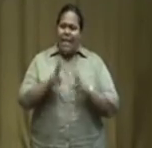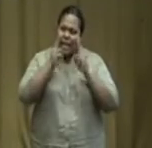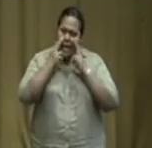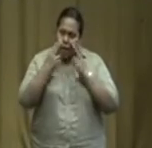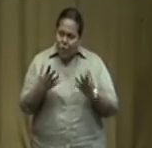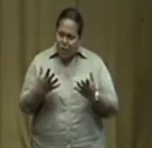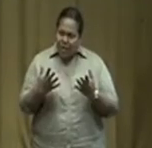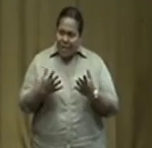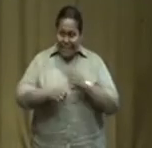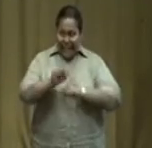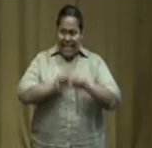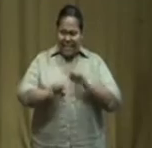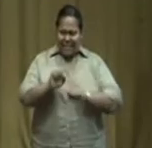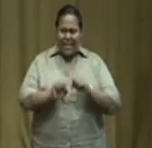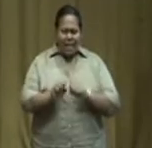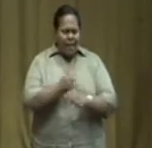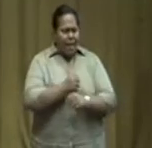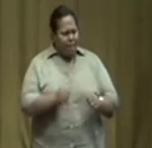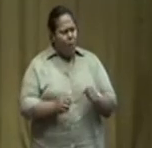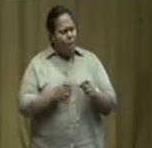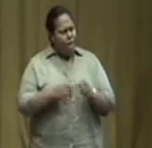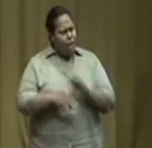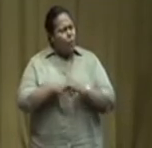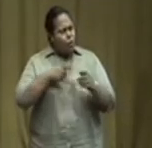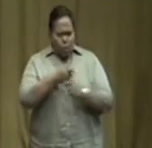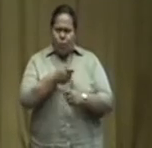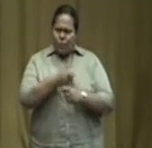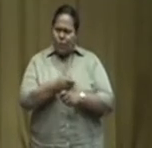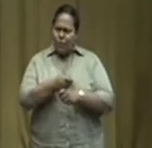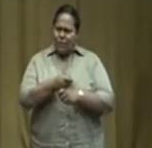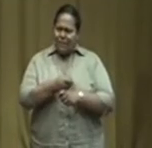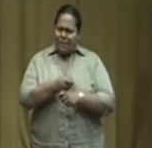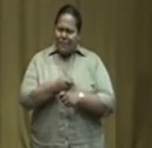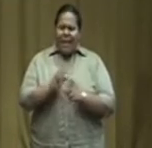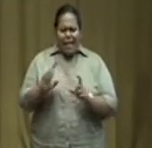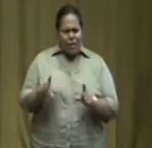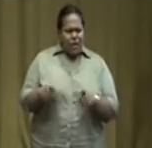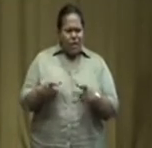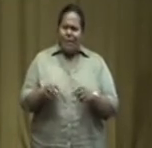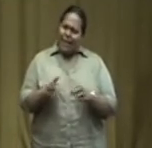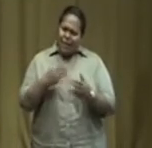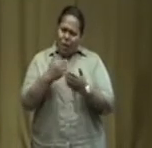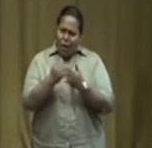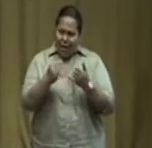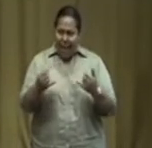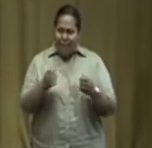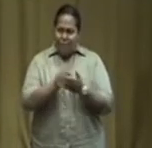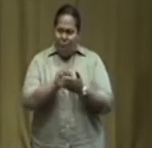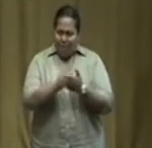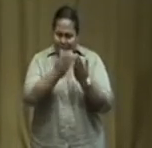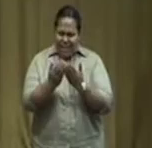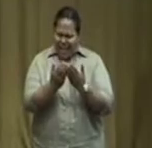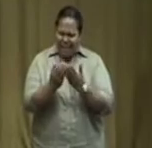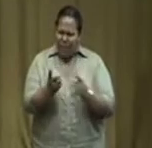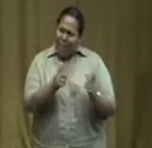extremely powerful in communicating challenging concepts in the natural sciences. The other